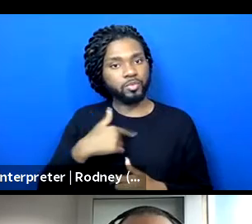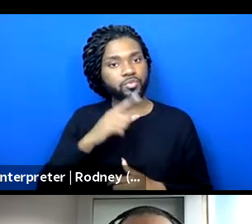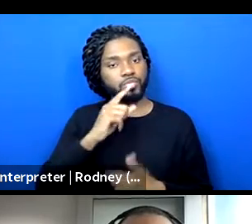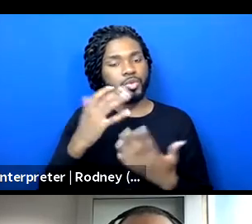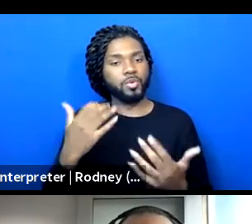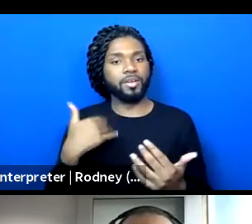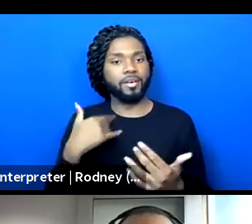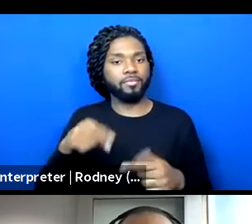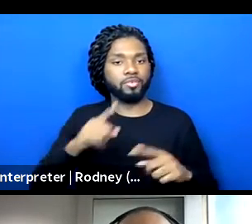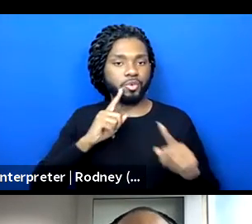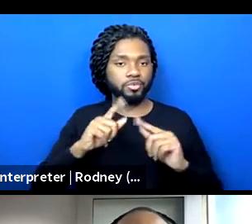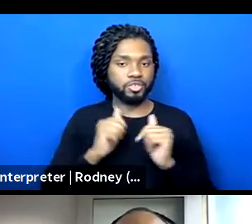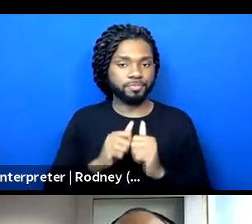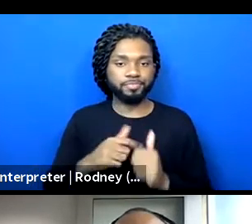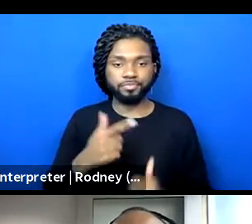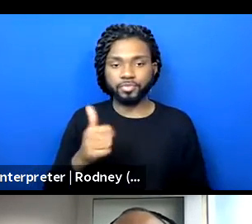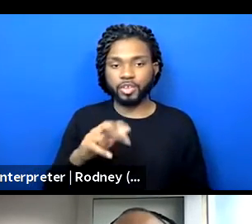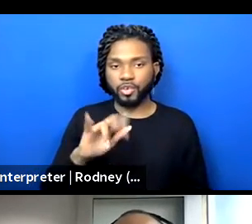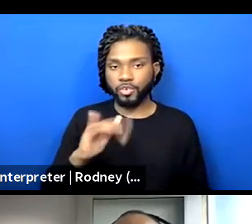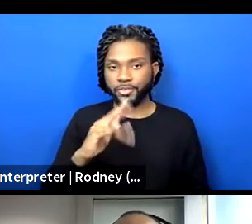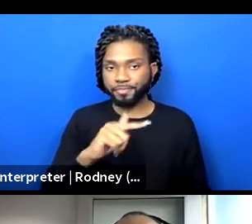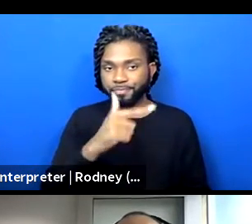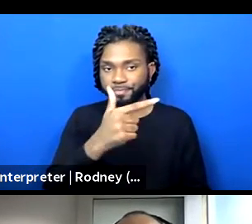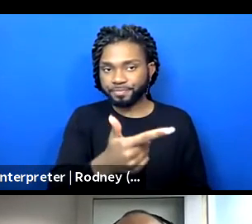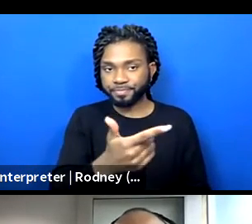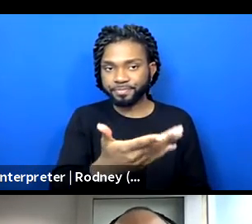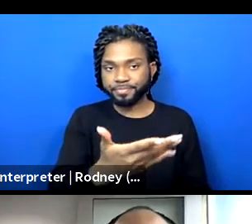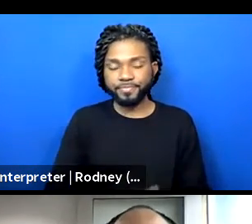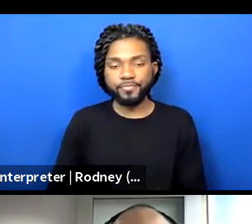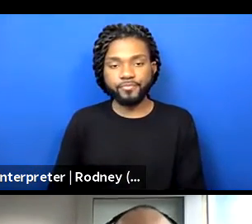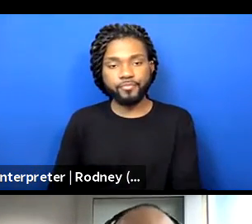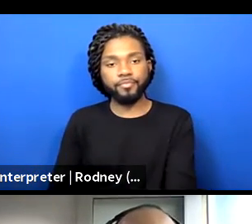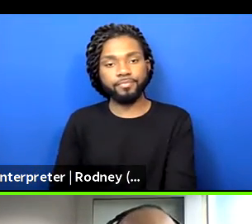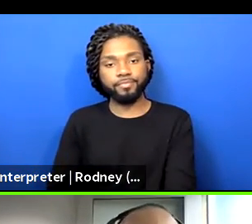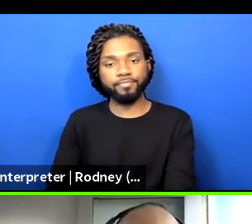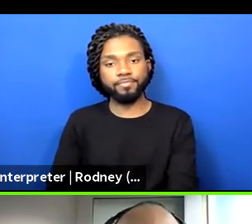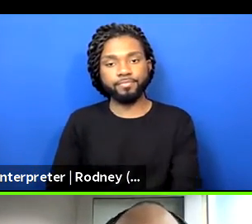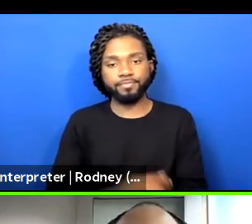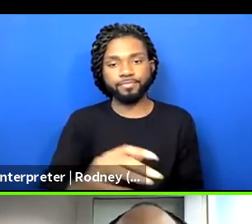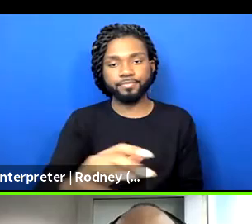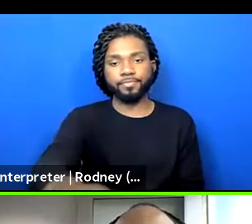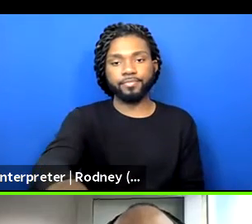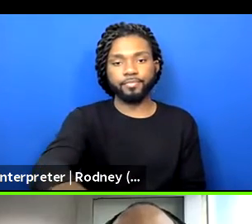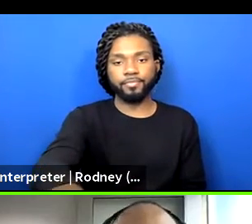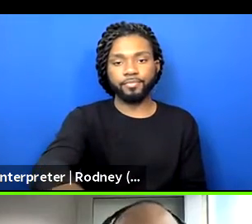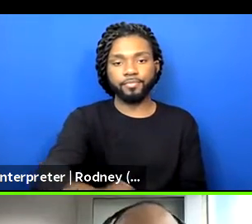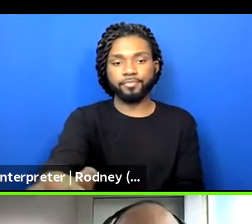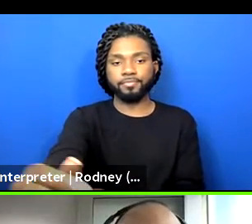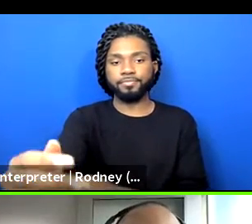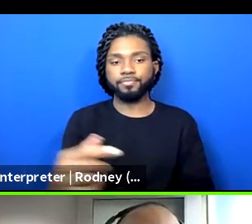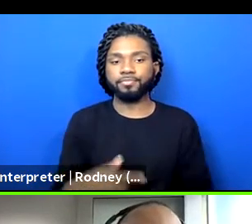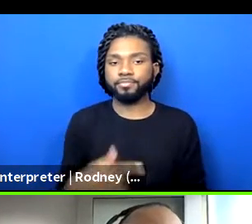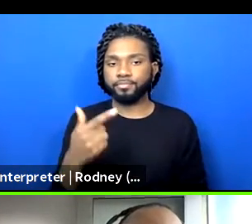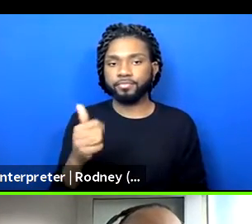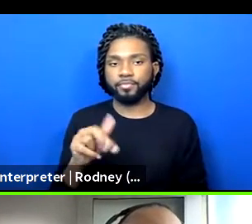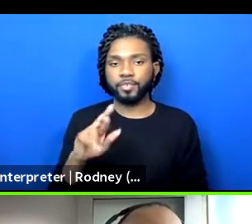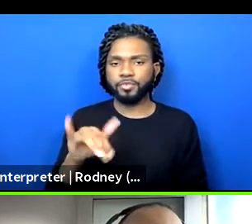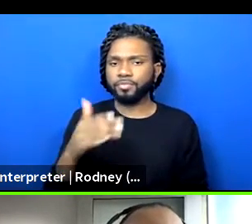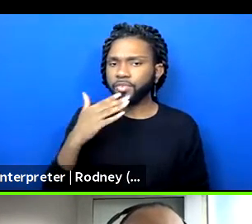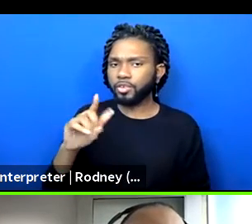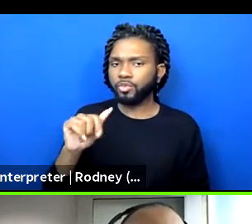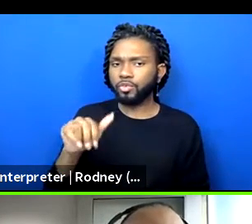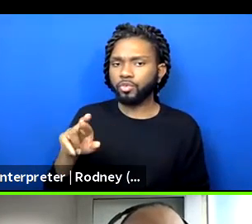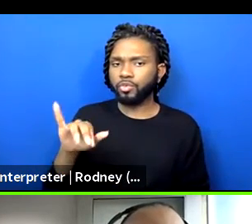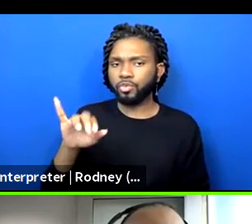conversation together. Gary, I'm turning the microphone to you first. Thank you, Lori. I've been thinking about this deeply for the